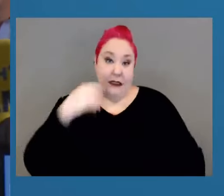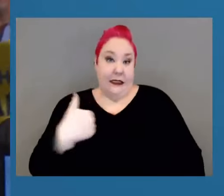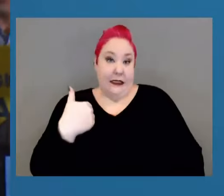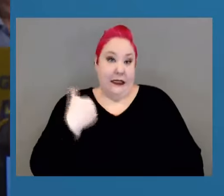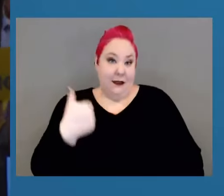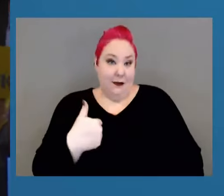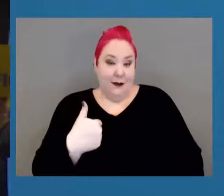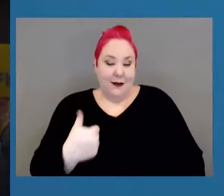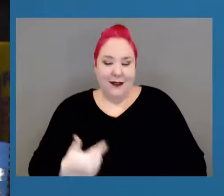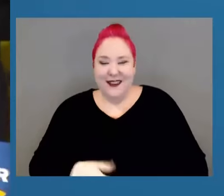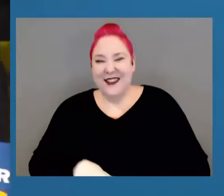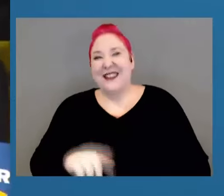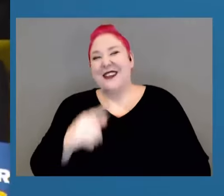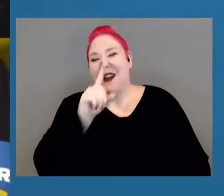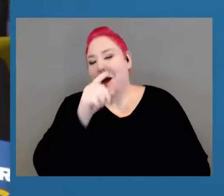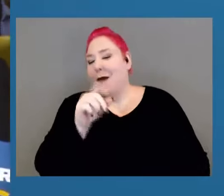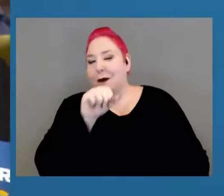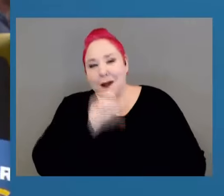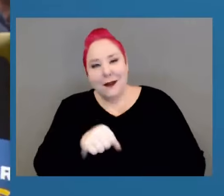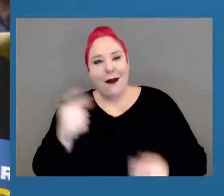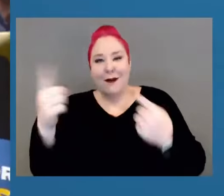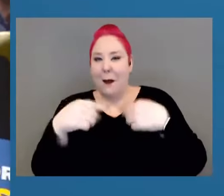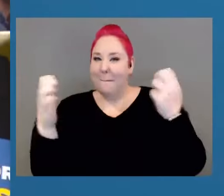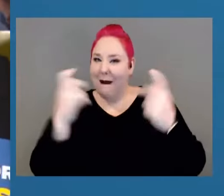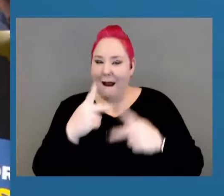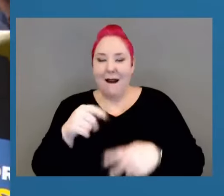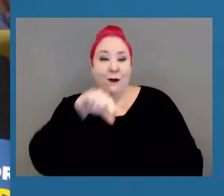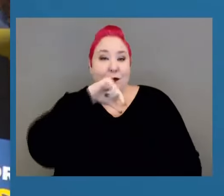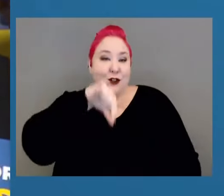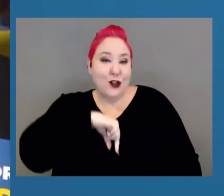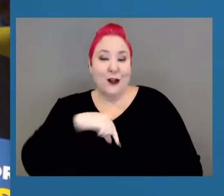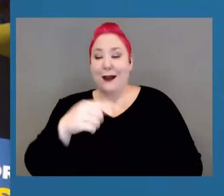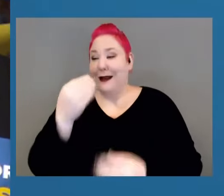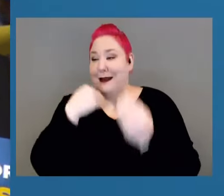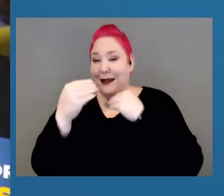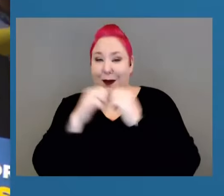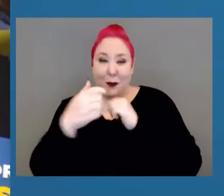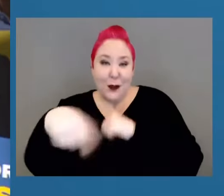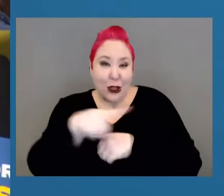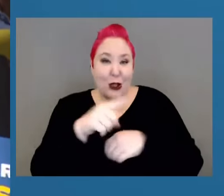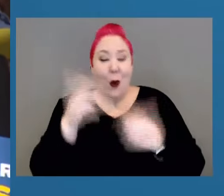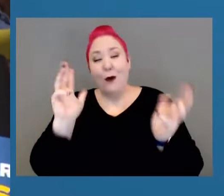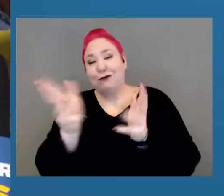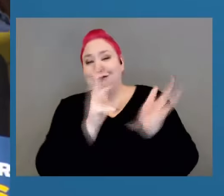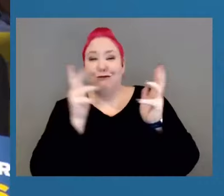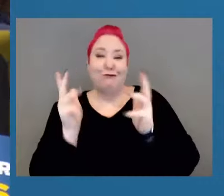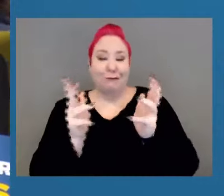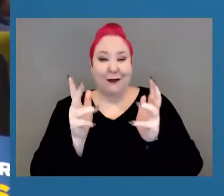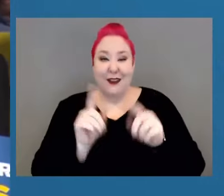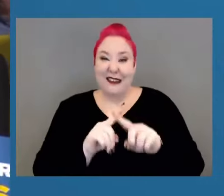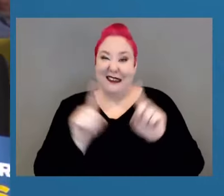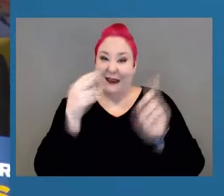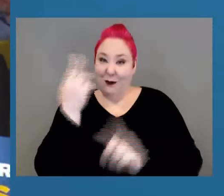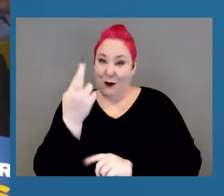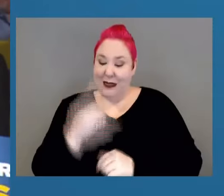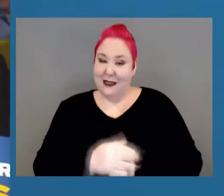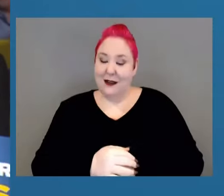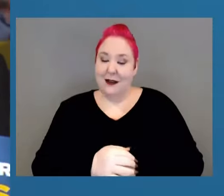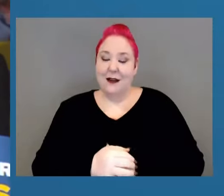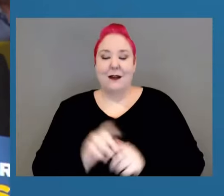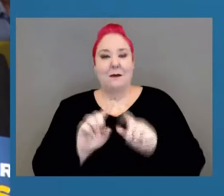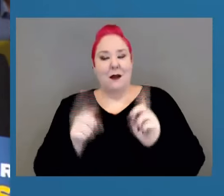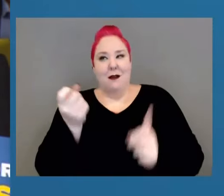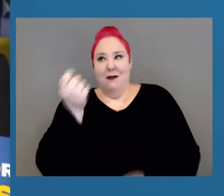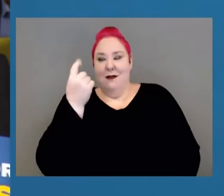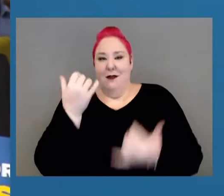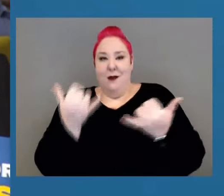love to come back and have some of the turkey, which smells really good, with everybody for a different occasion. But it breaks my heart, the reason